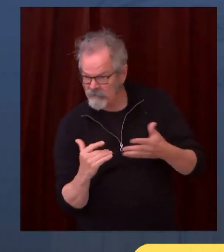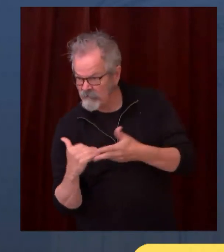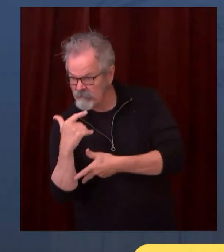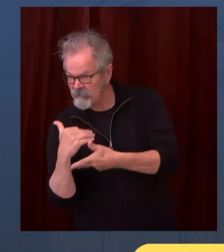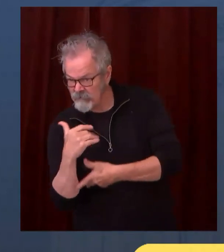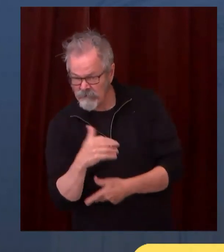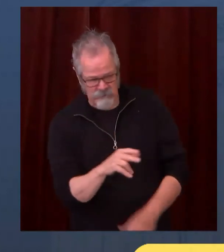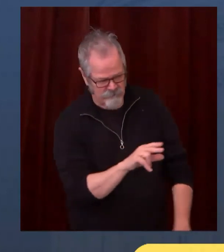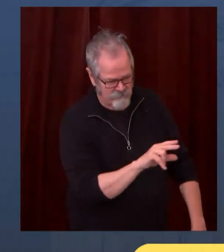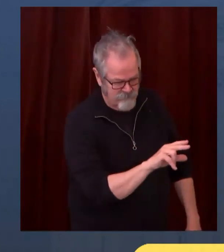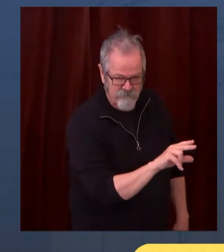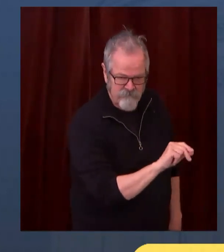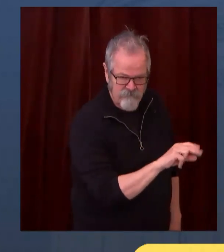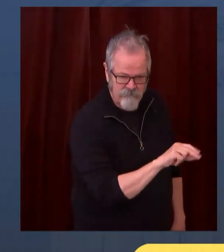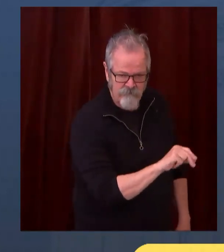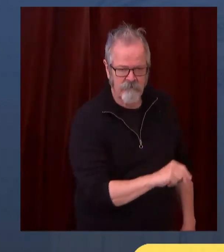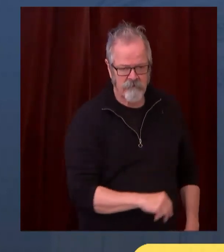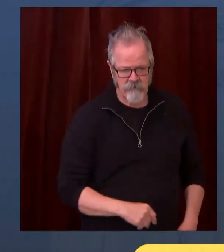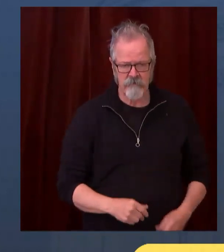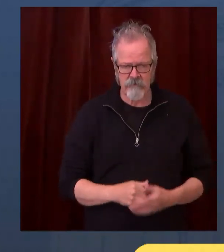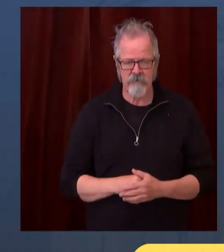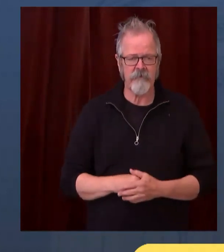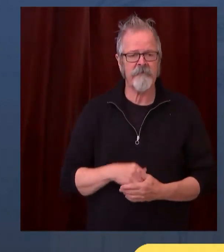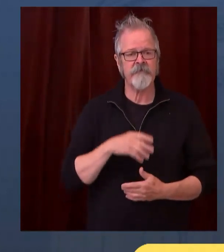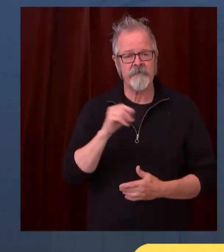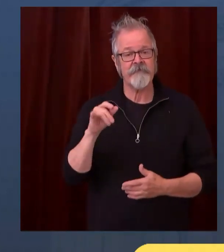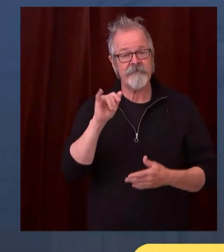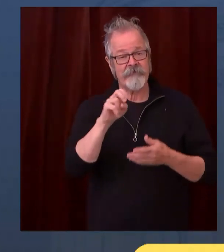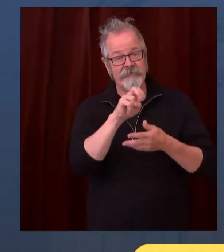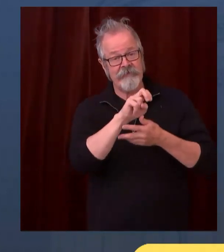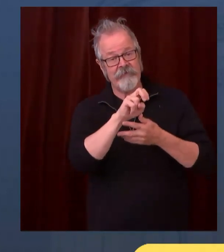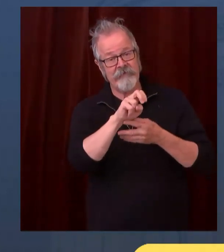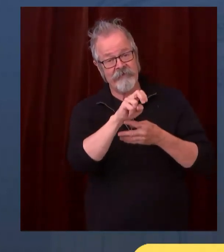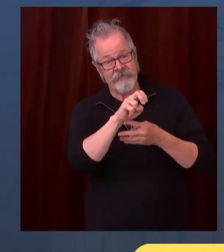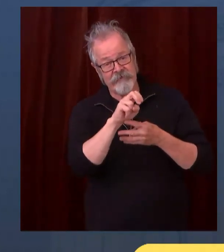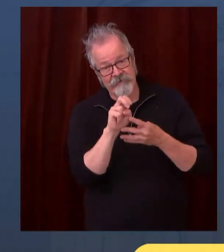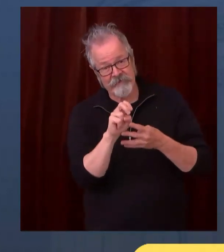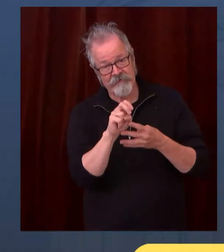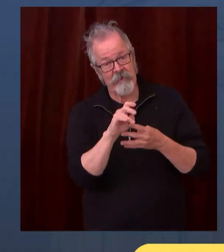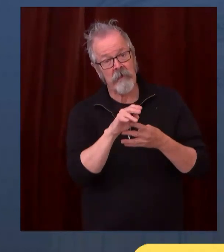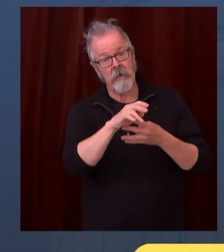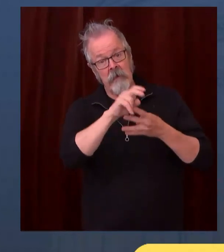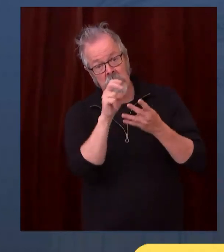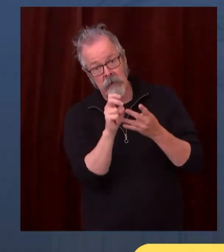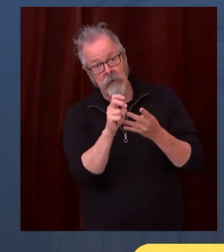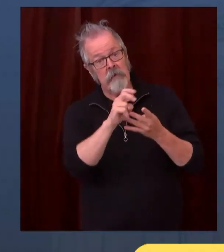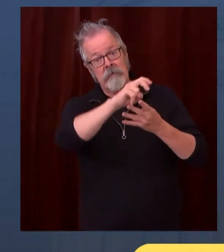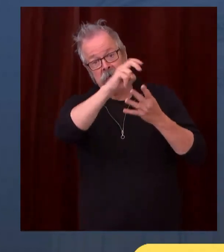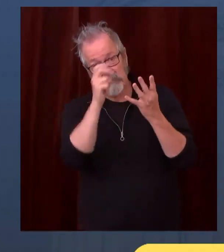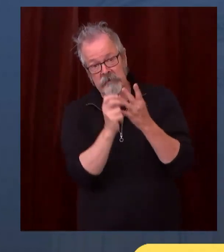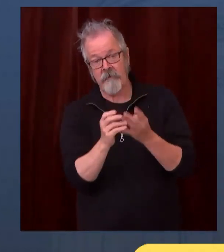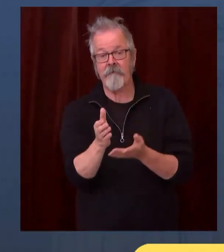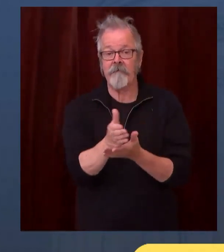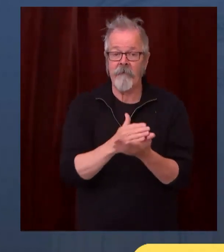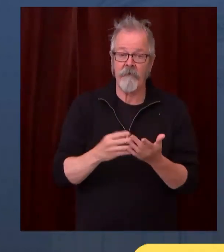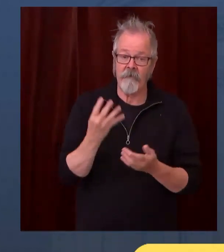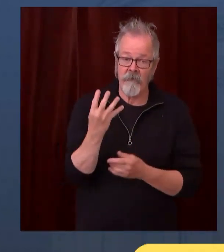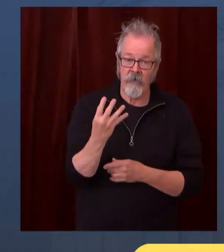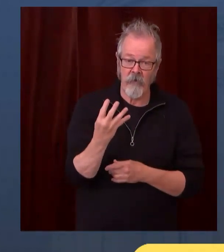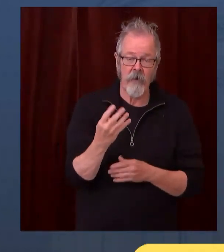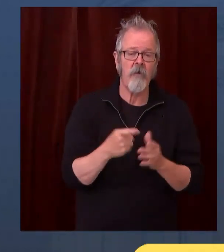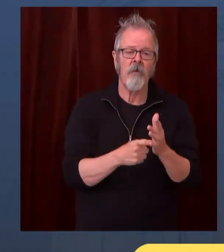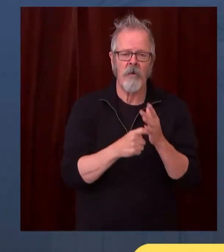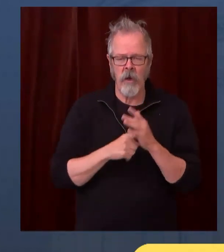were implying. And then phase three is from 10 to 25. And this is cases in a community per